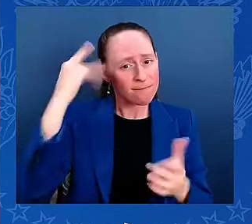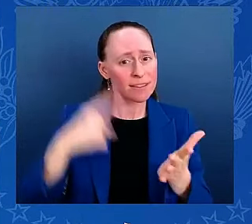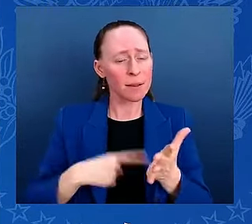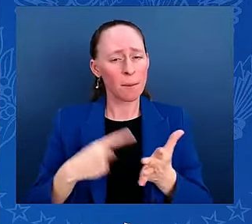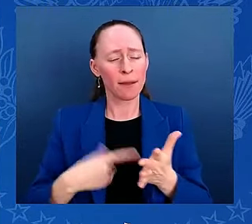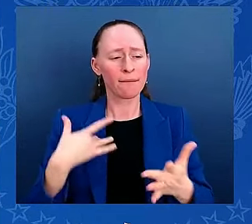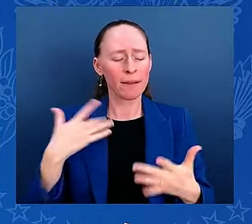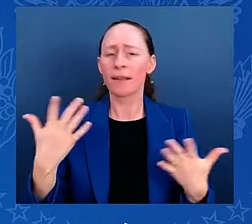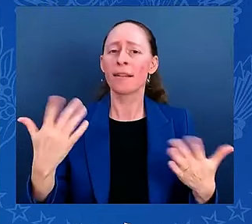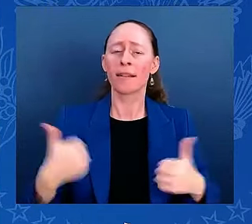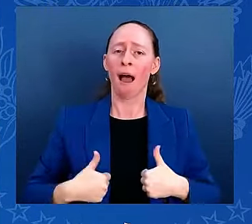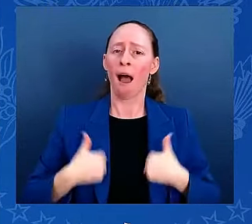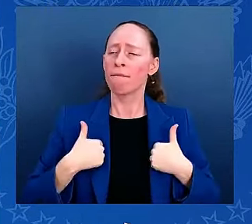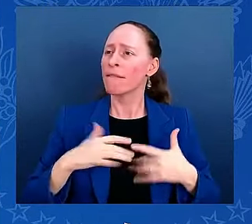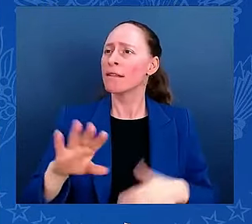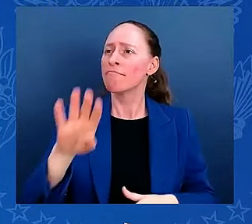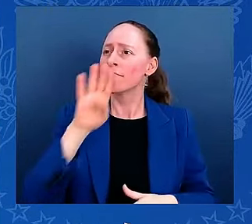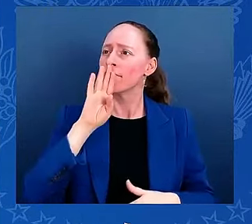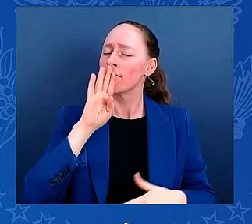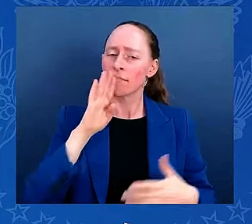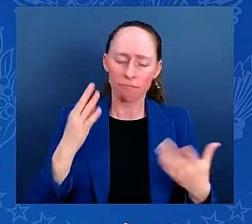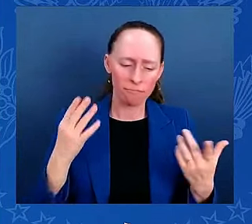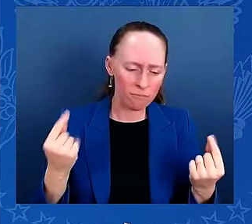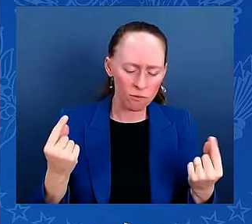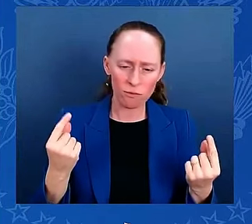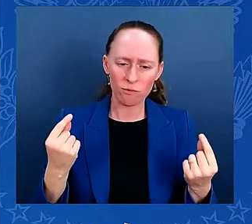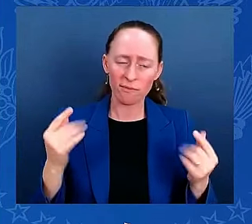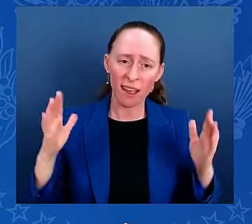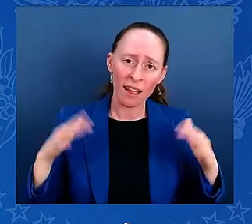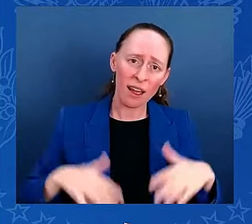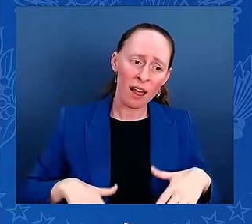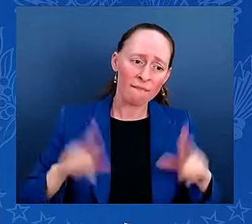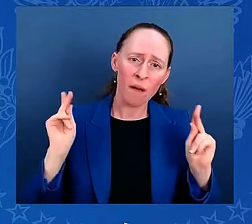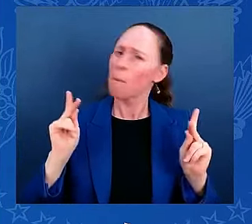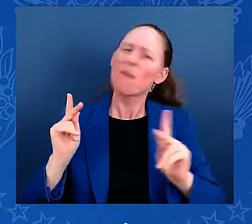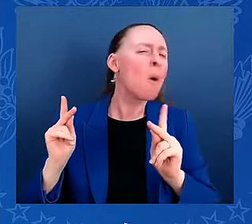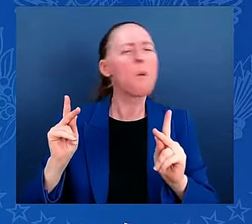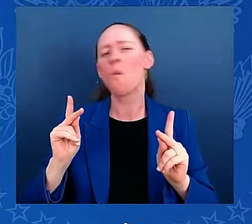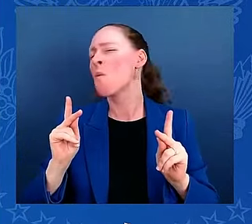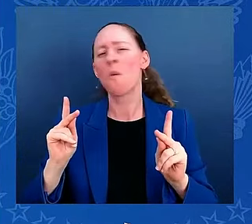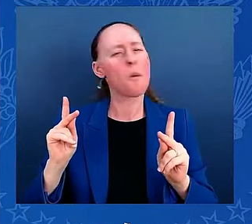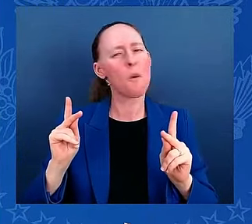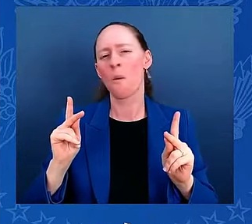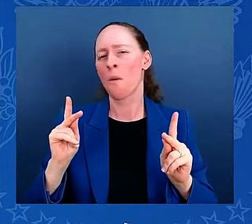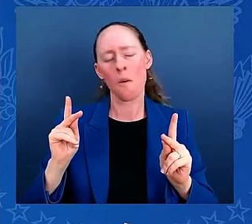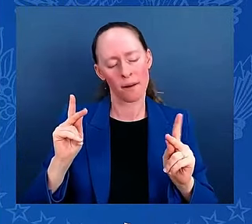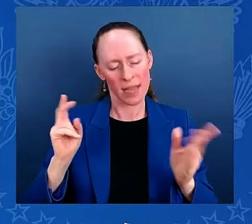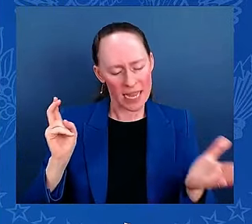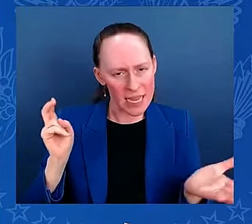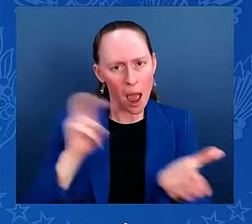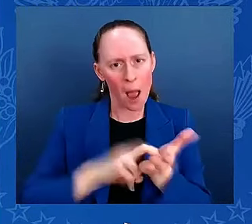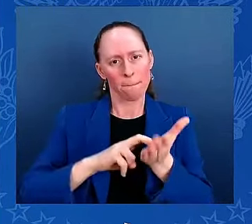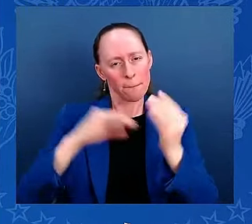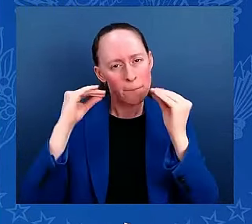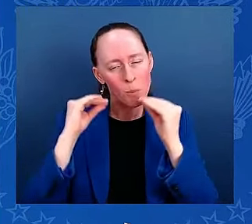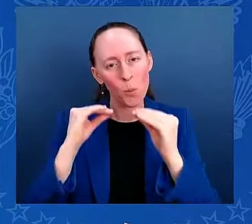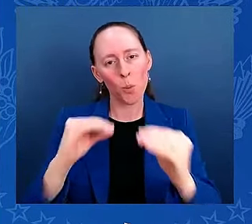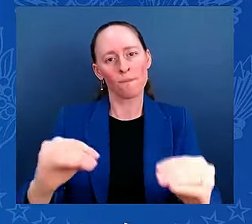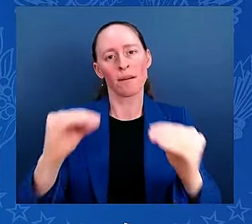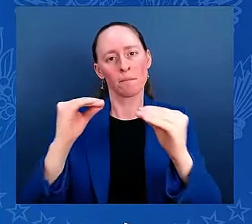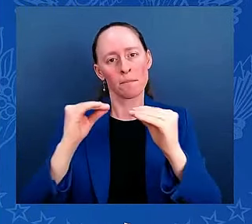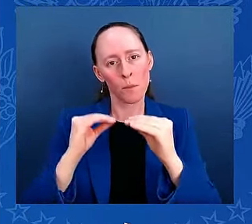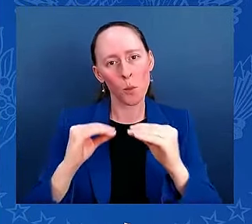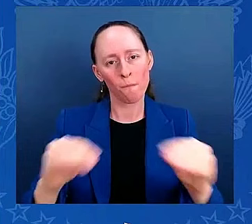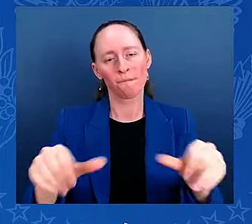Setbacks are unavoidable, but giving up is unforgivable. We all get knocked down. But the measure of our character, as my dad would